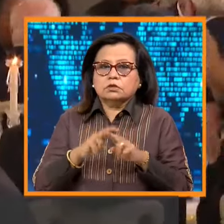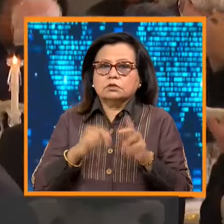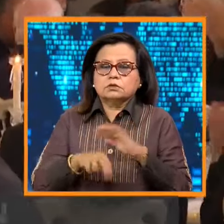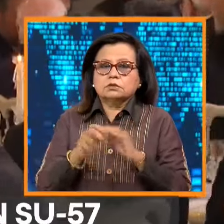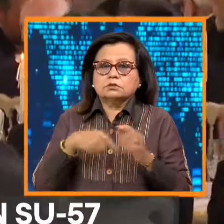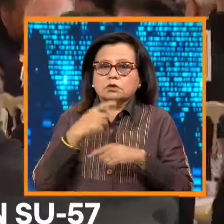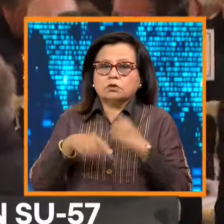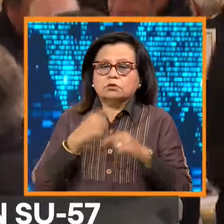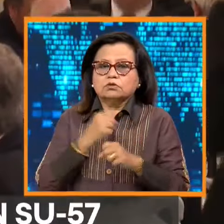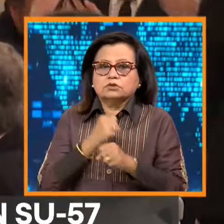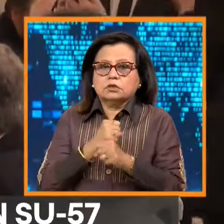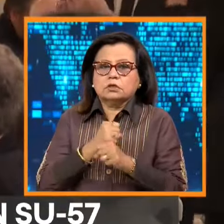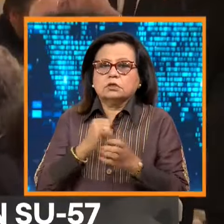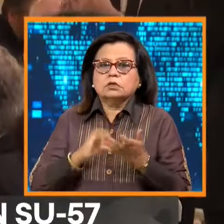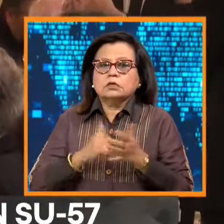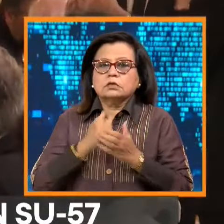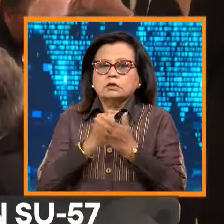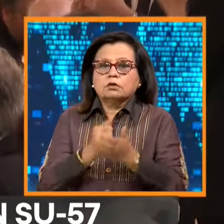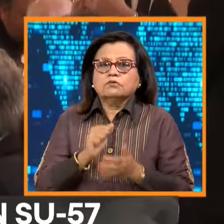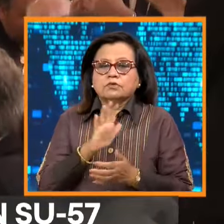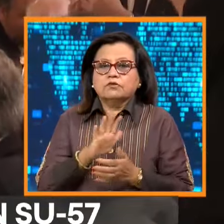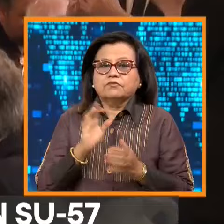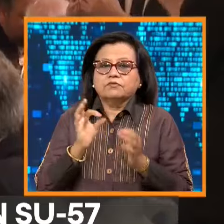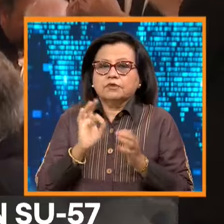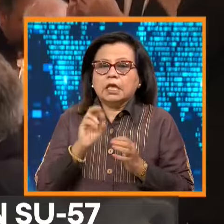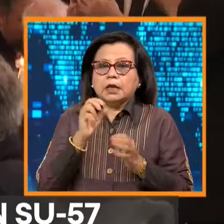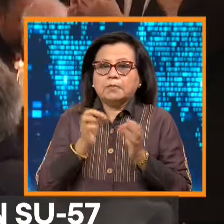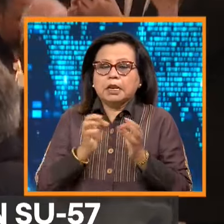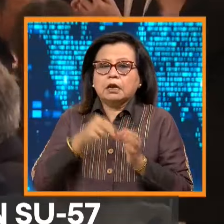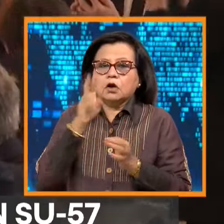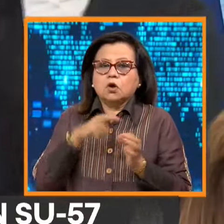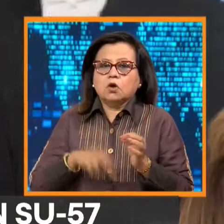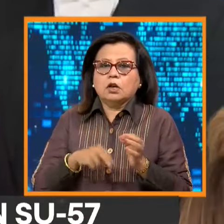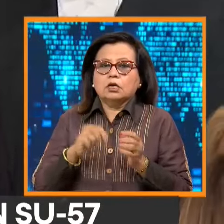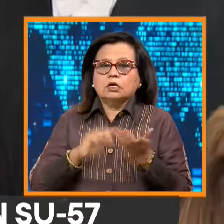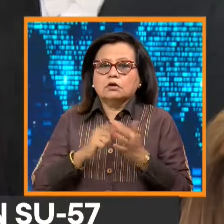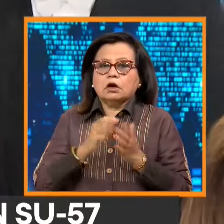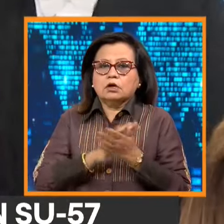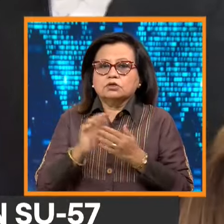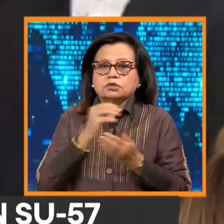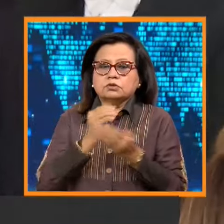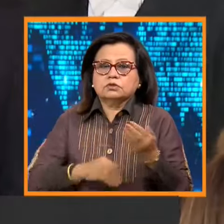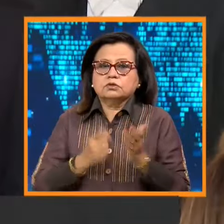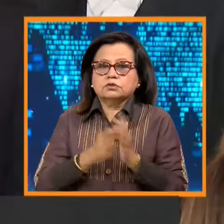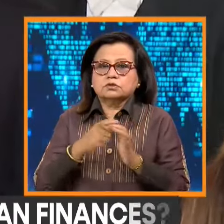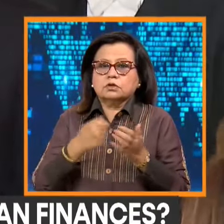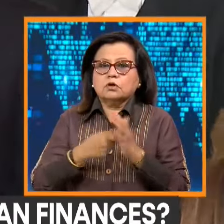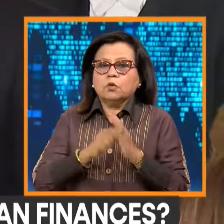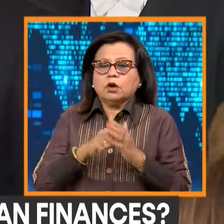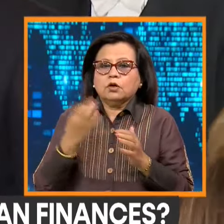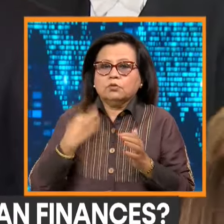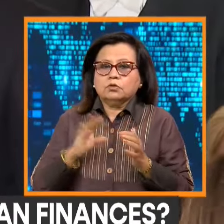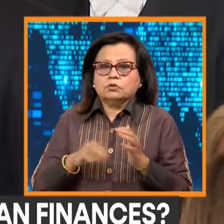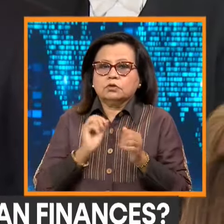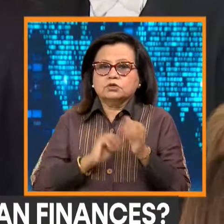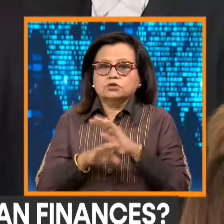assets continue to generate to service a $50 billion tranche. The plan is to use these frozen profits to